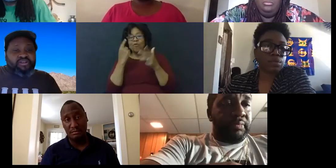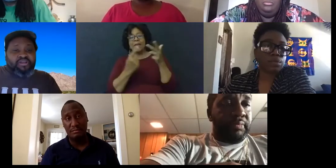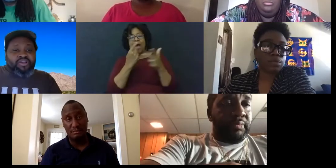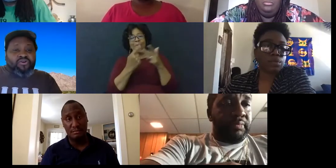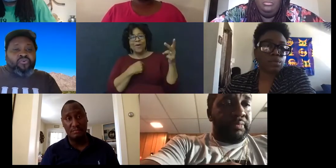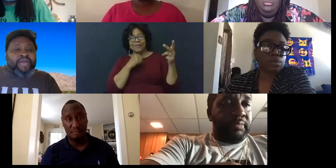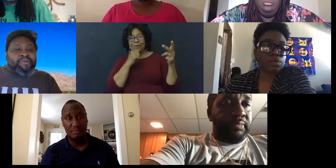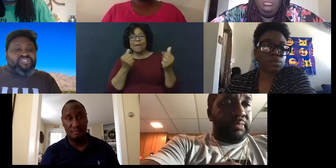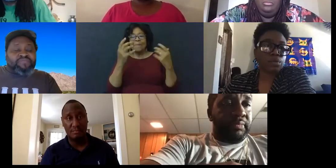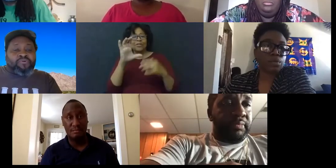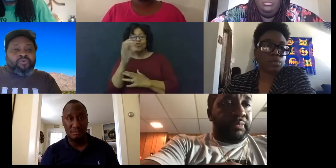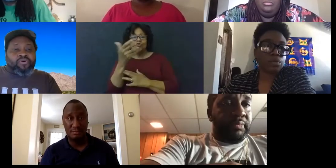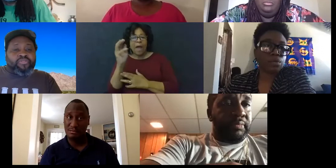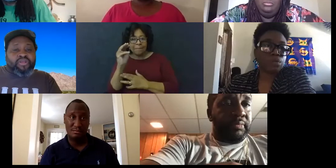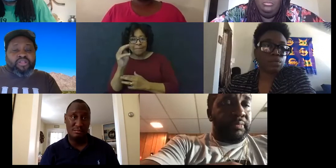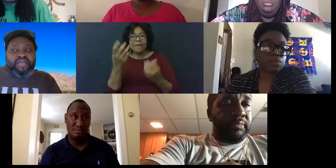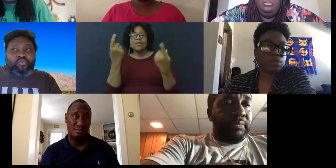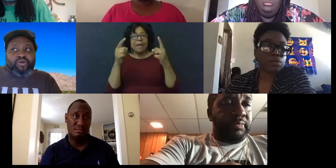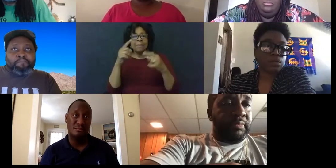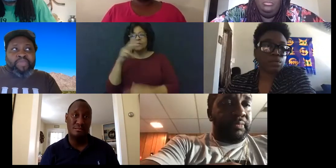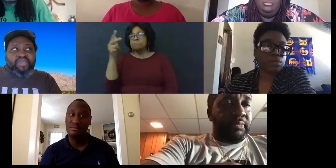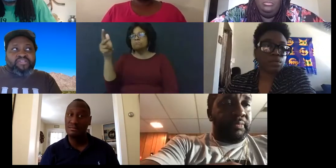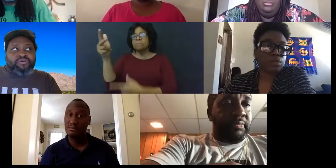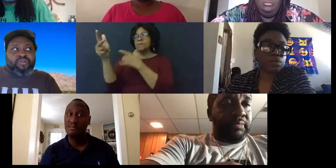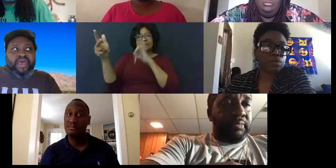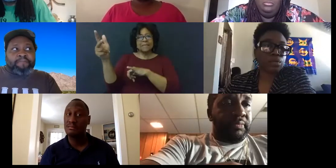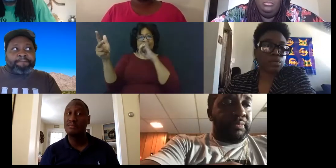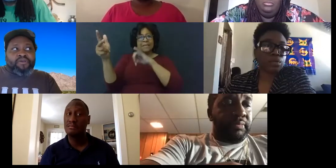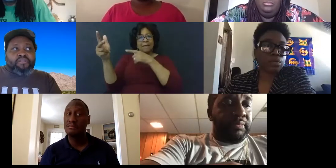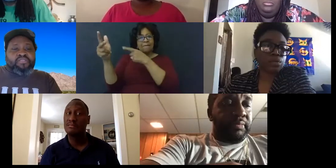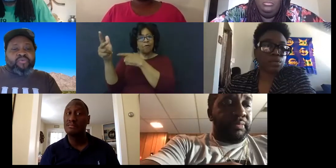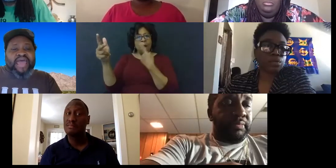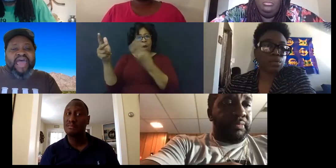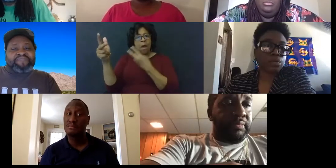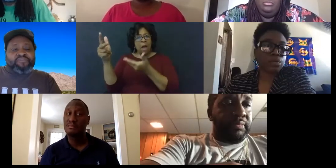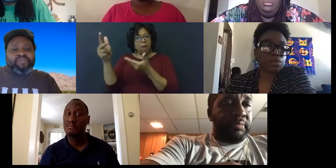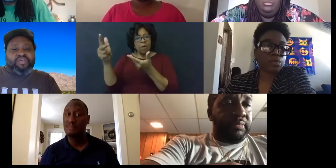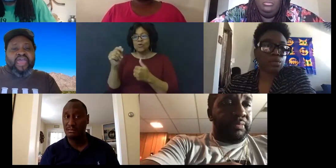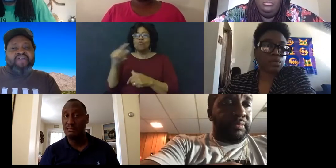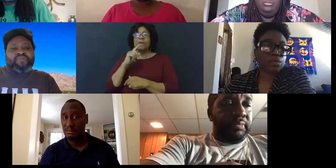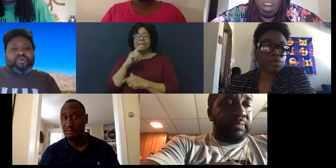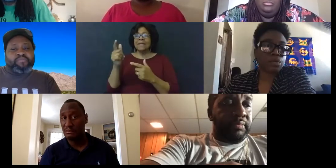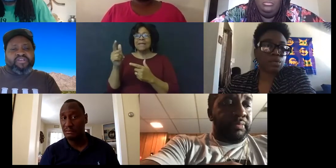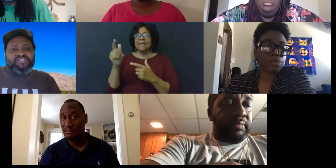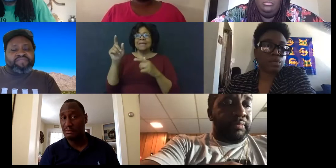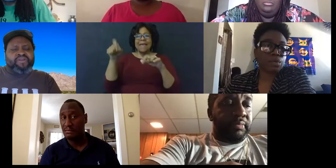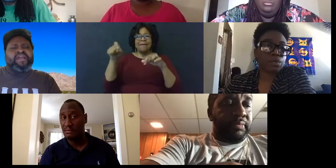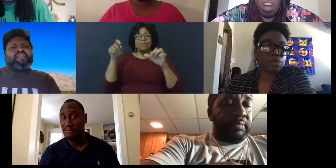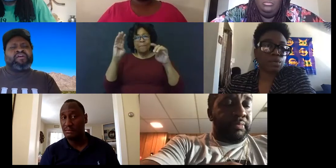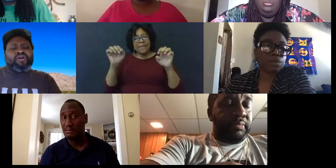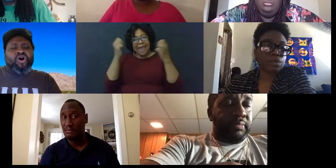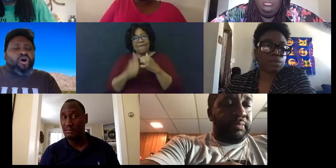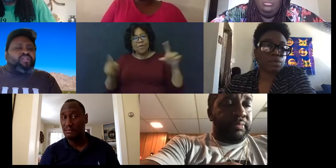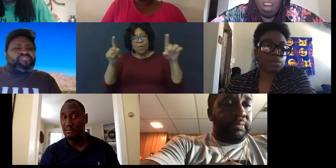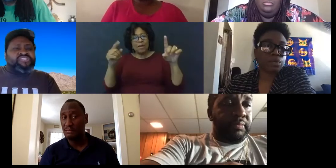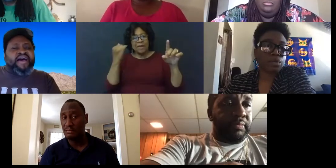crime or that much stuff going on that would make it so that they would have to be everywhere, because if they're not